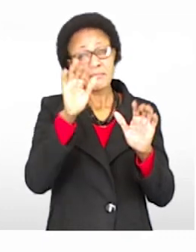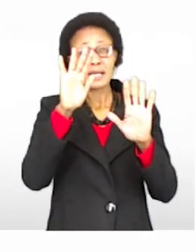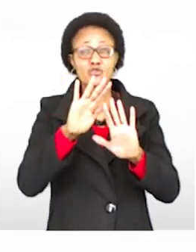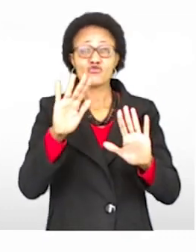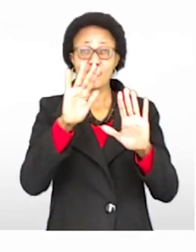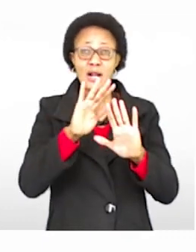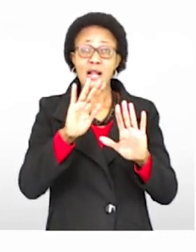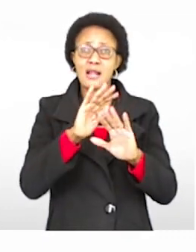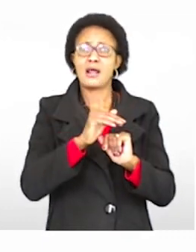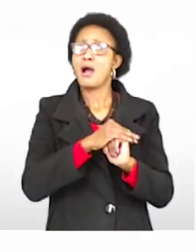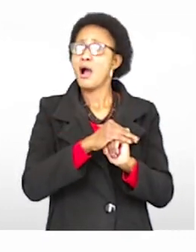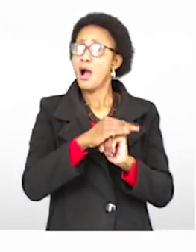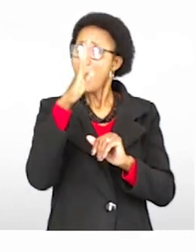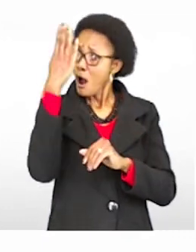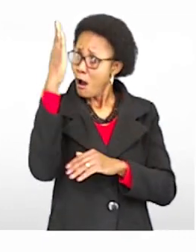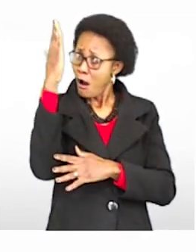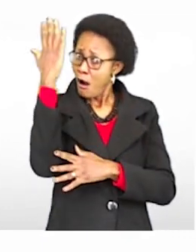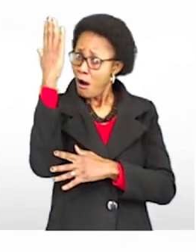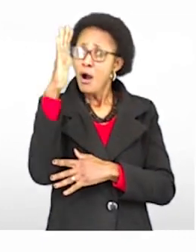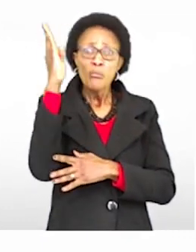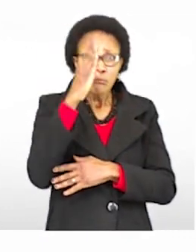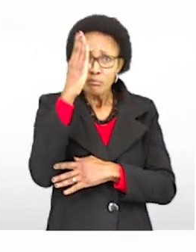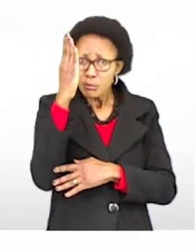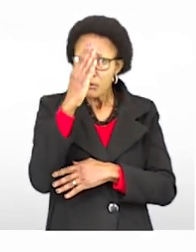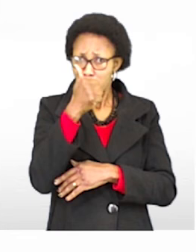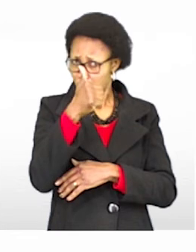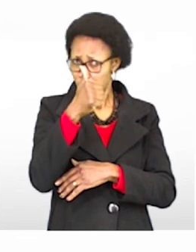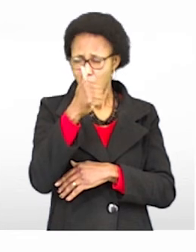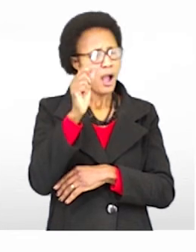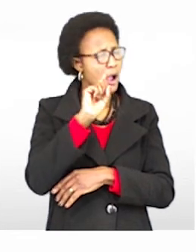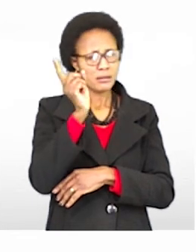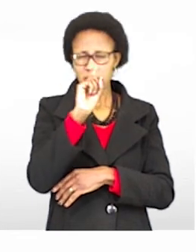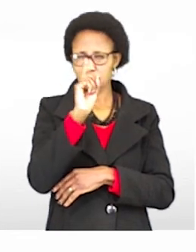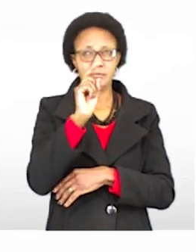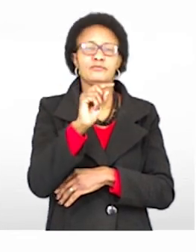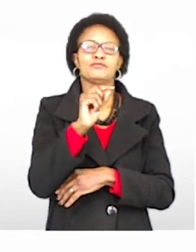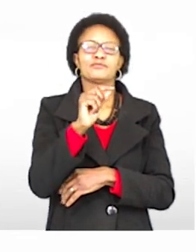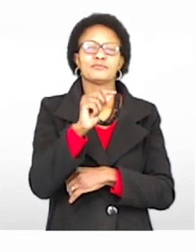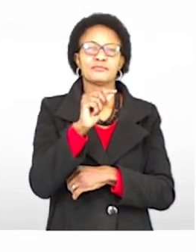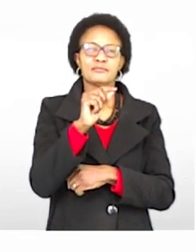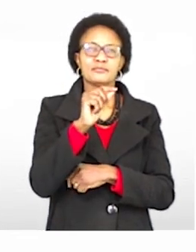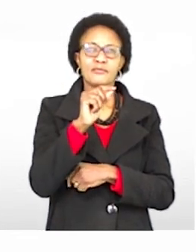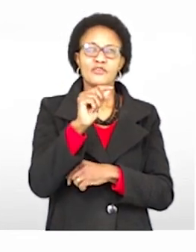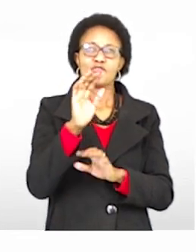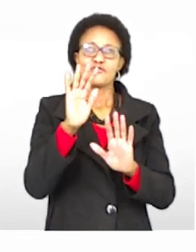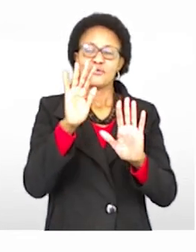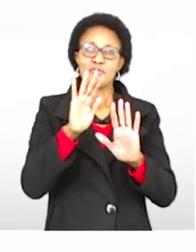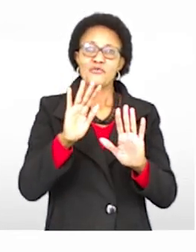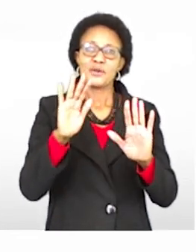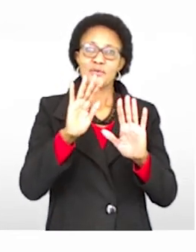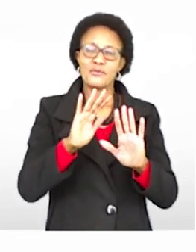blue tree, so make sure you use the correct colors. And make sure as well that when you're coloring, you